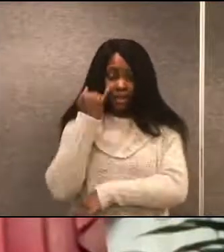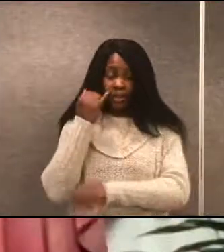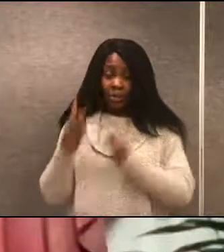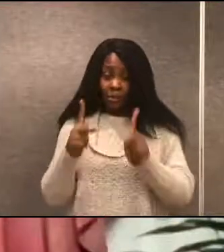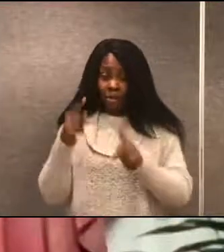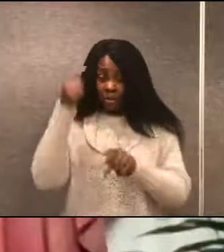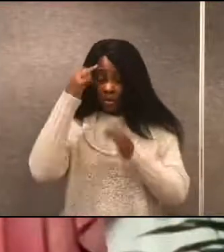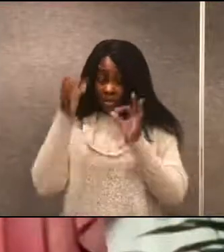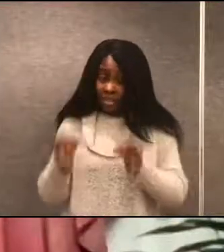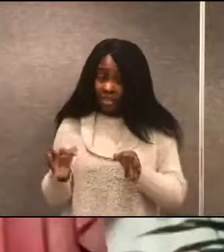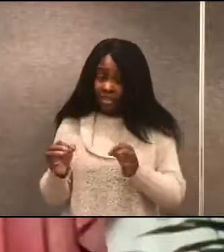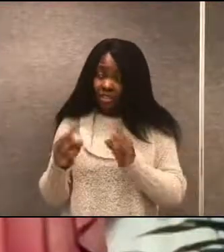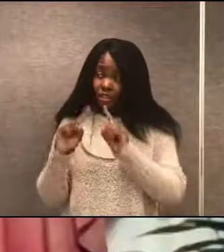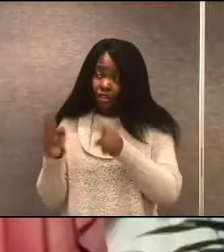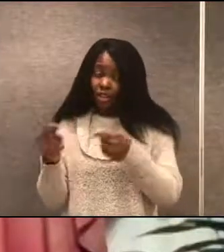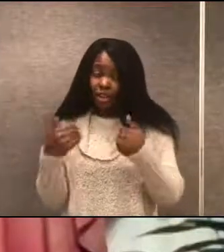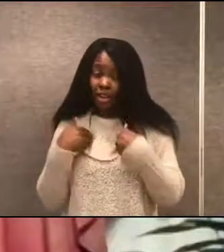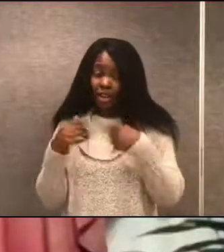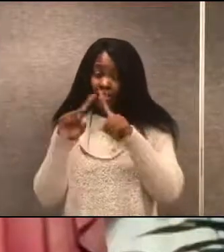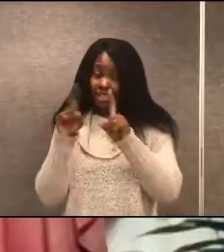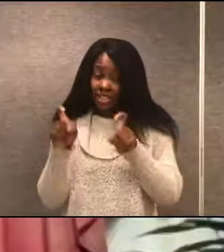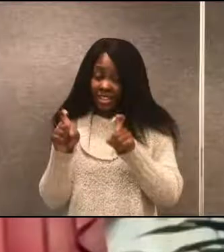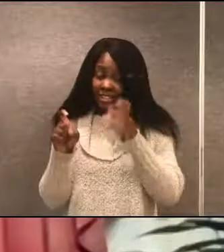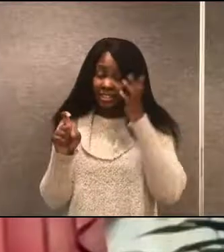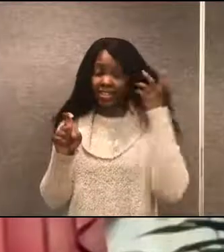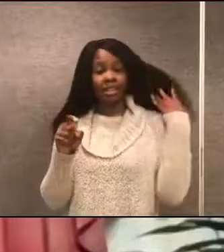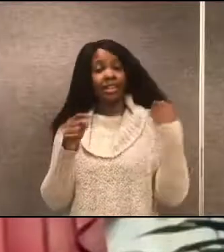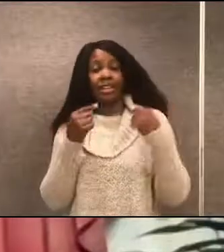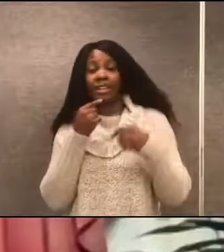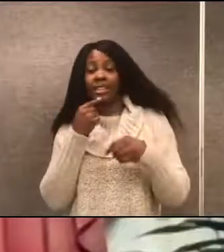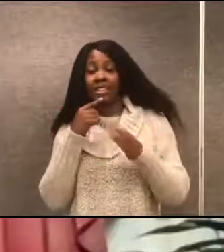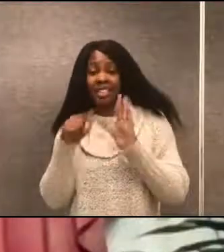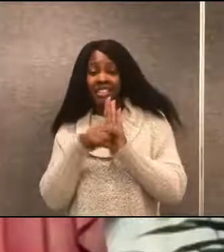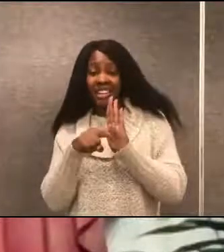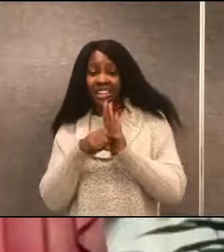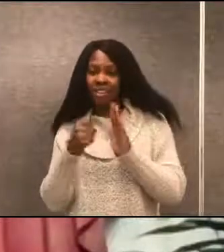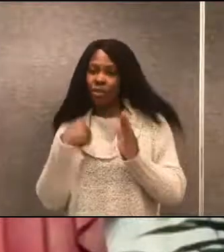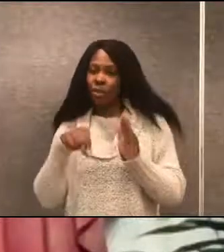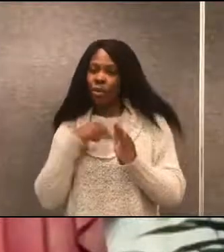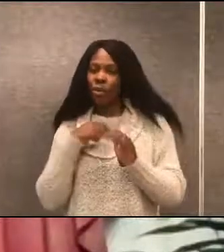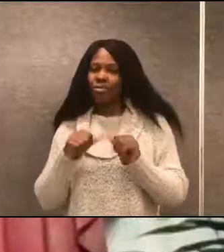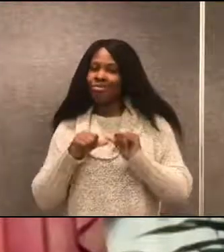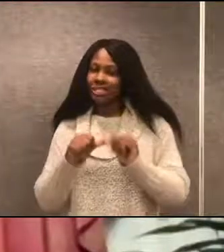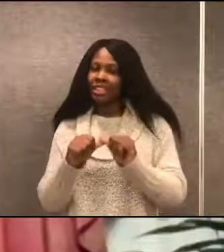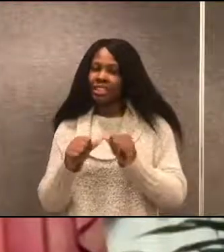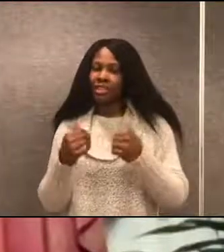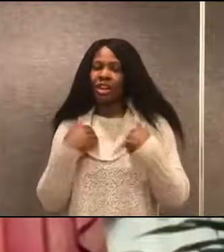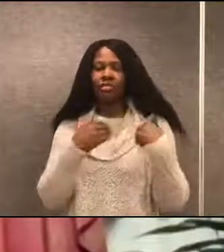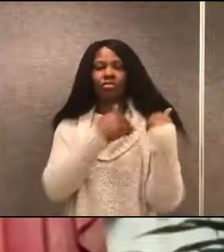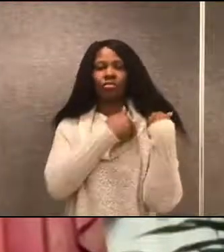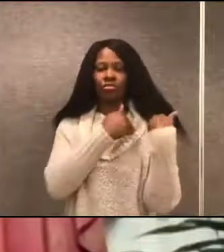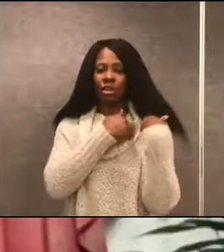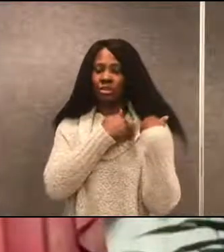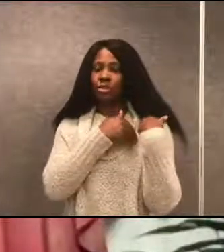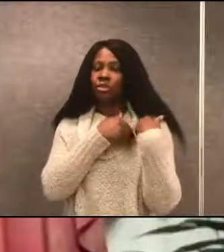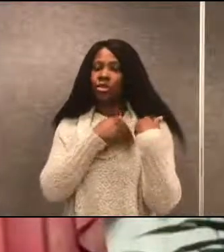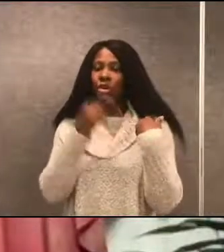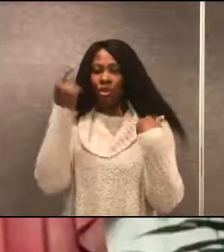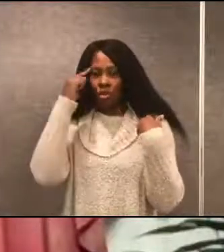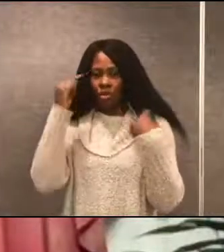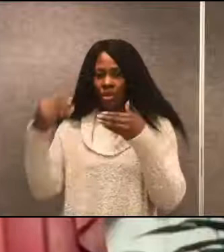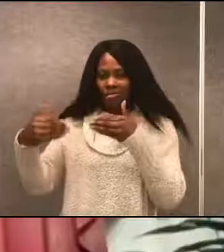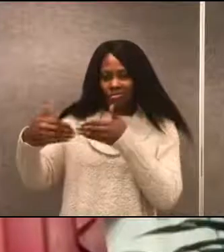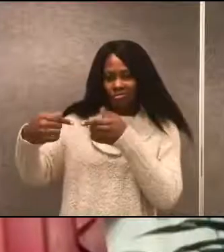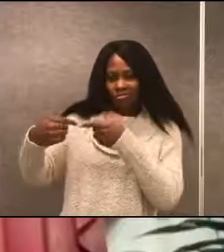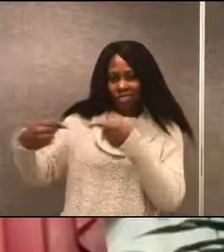may come out and say that they're negative. We still hold them accountable for being quarantined for those entire 14 days, because we do